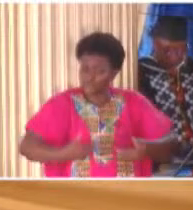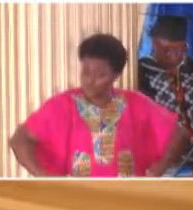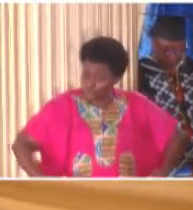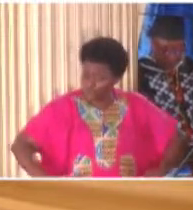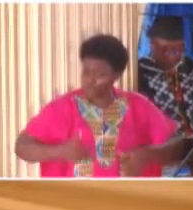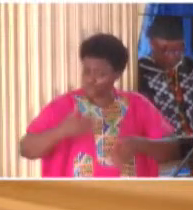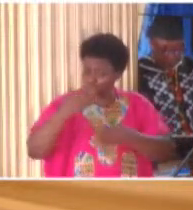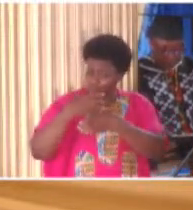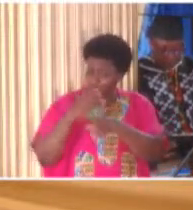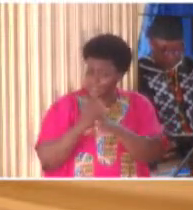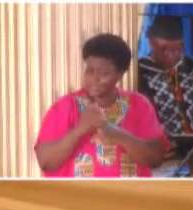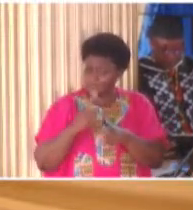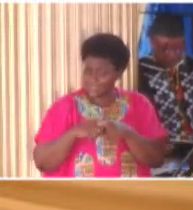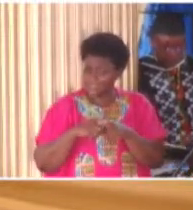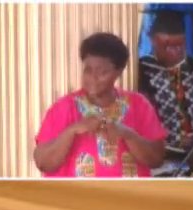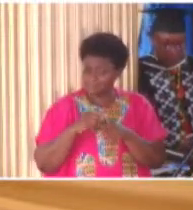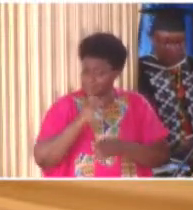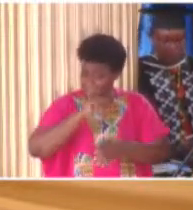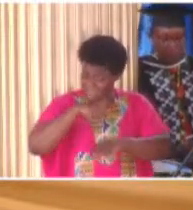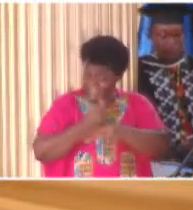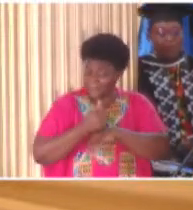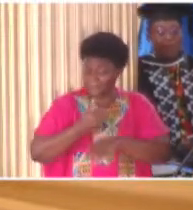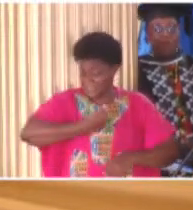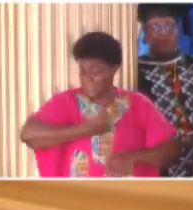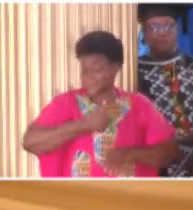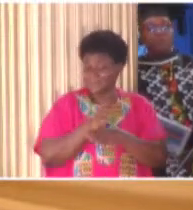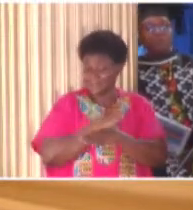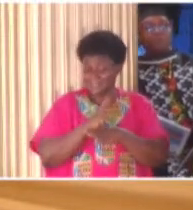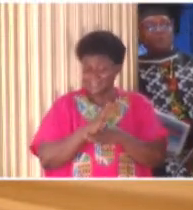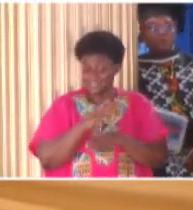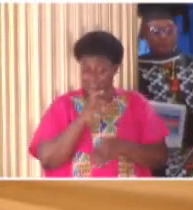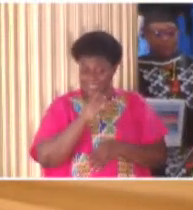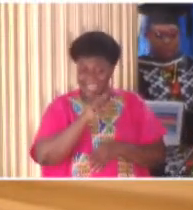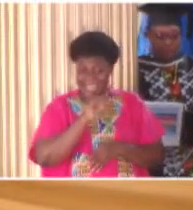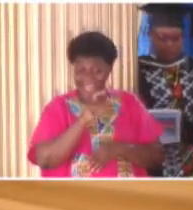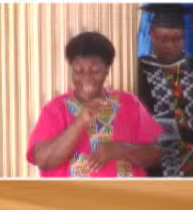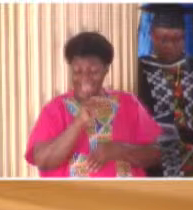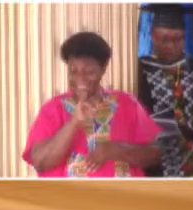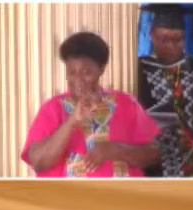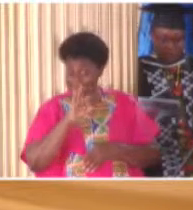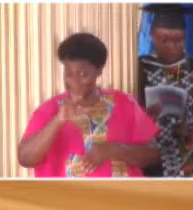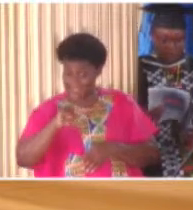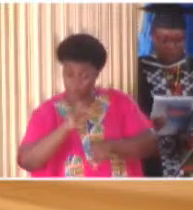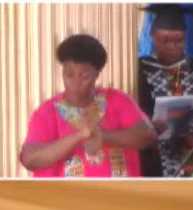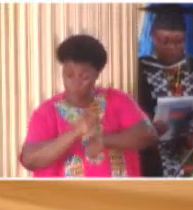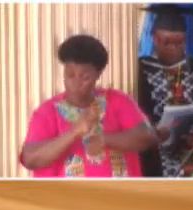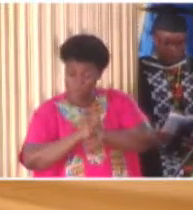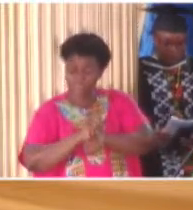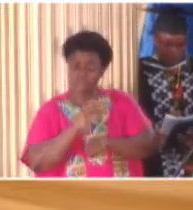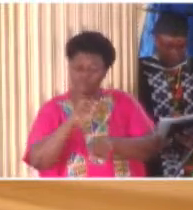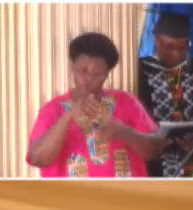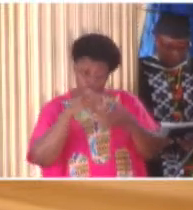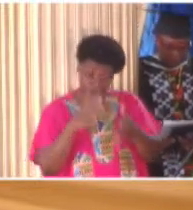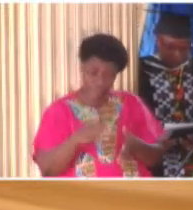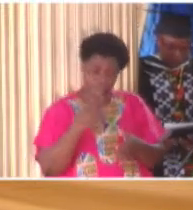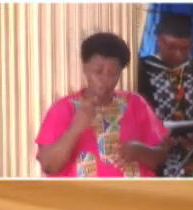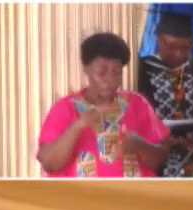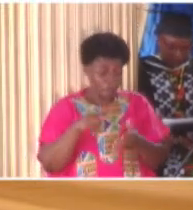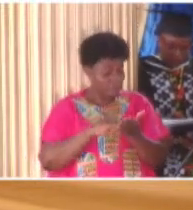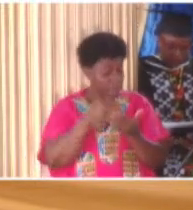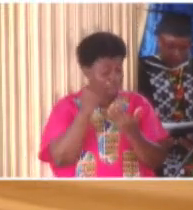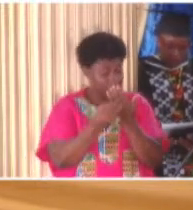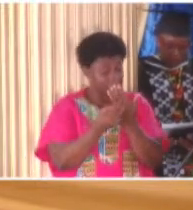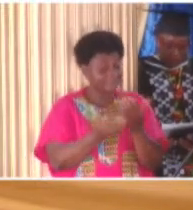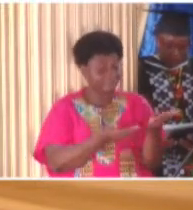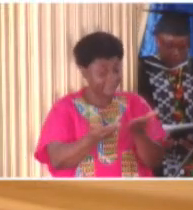The Artify project, which seeks to unleash the creative potential of our students, is one such initiative.